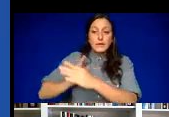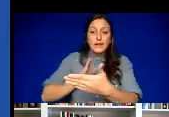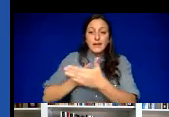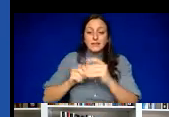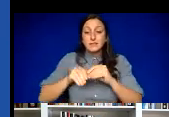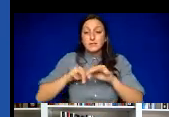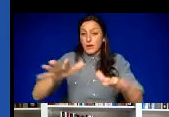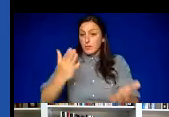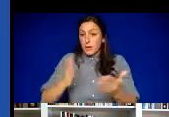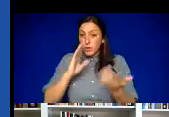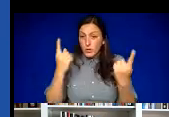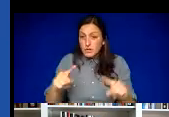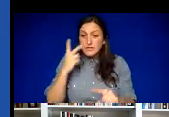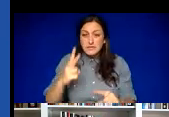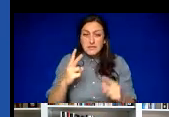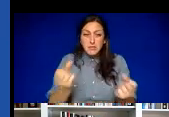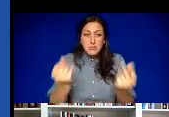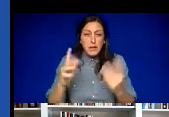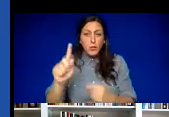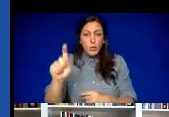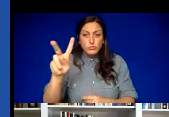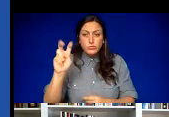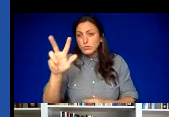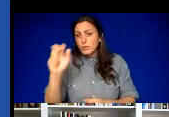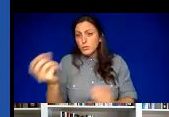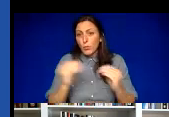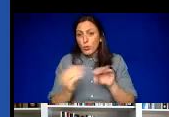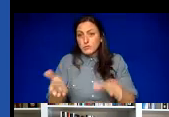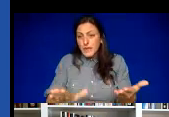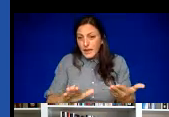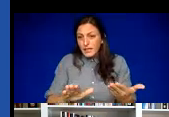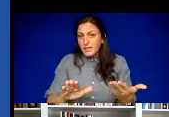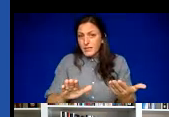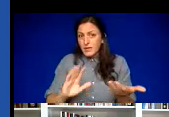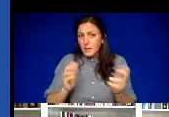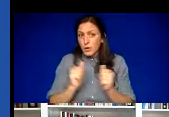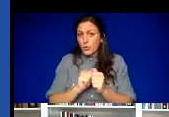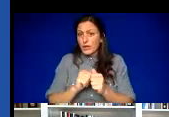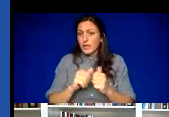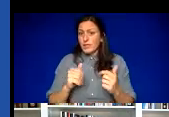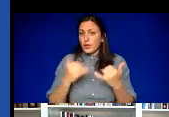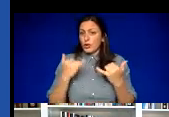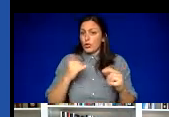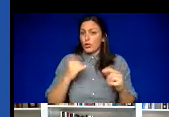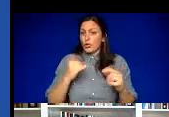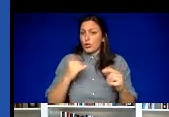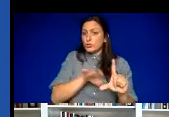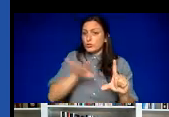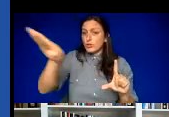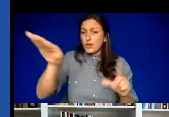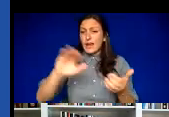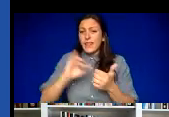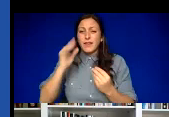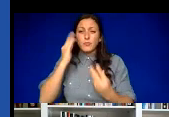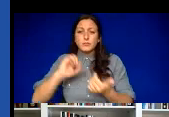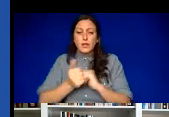up seeing hundreds of more deaths than we would on the current trajectory. And I'm just wondering, how was that information factored into